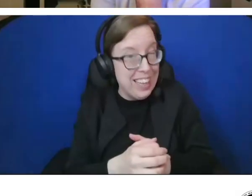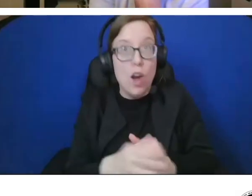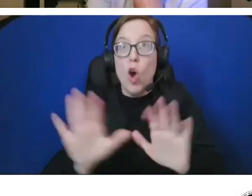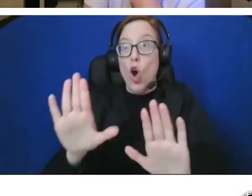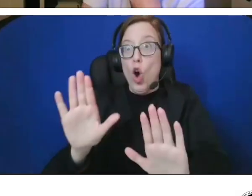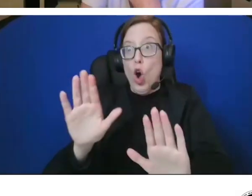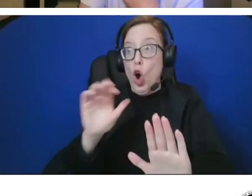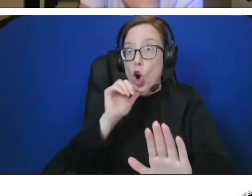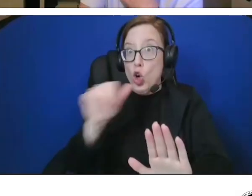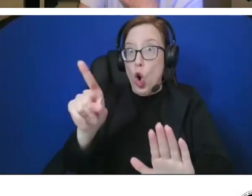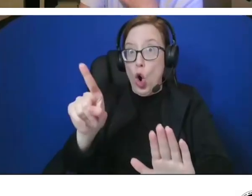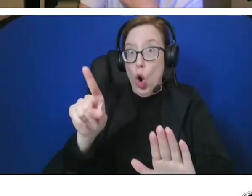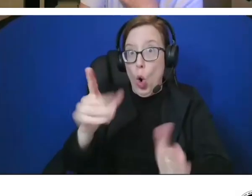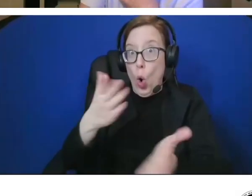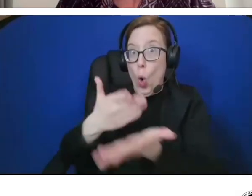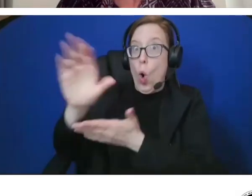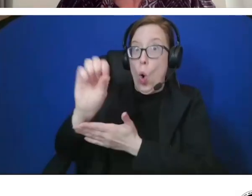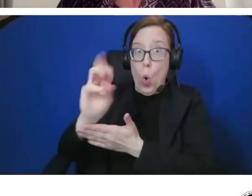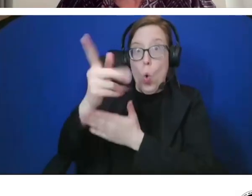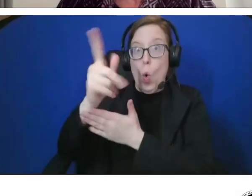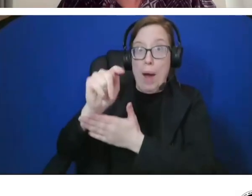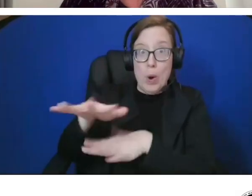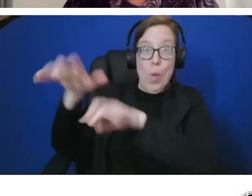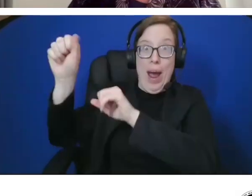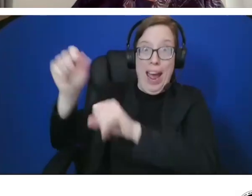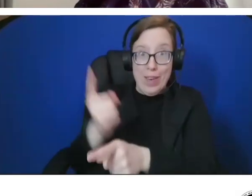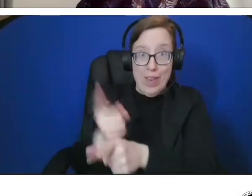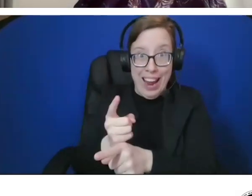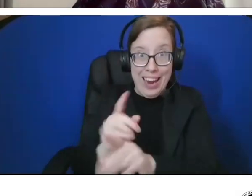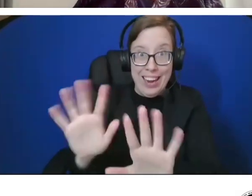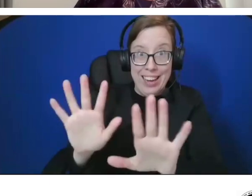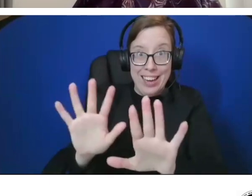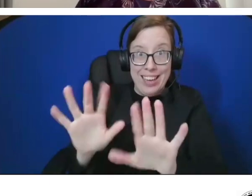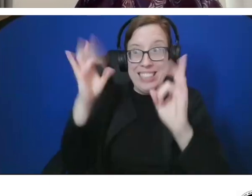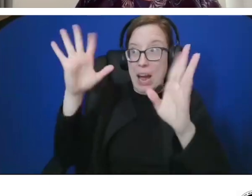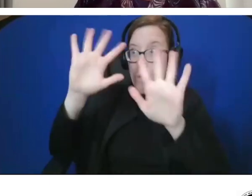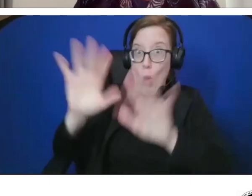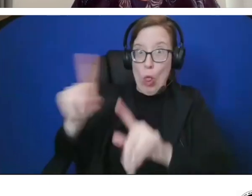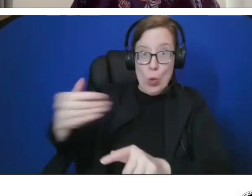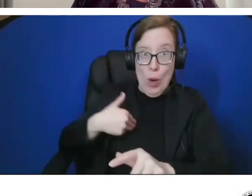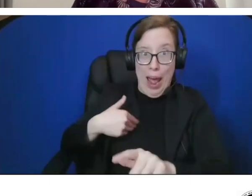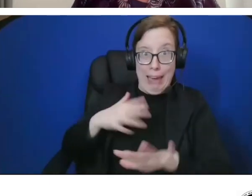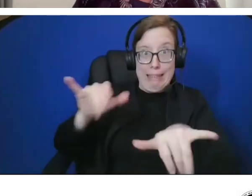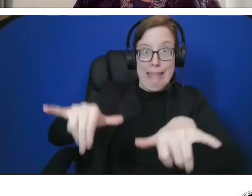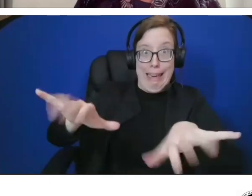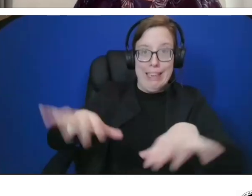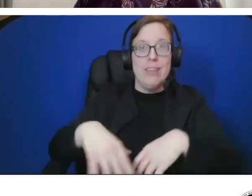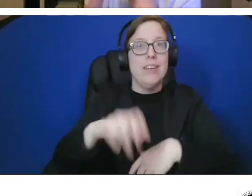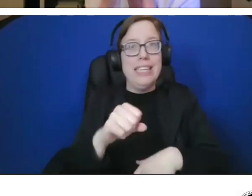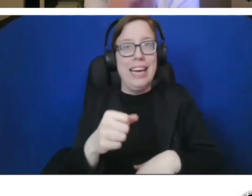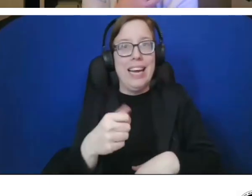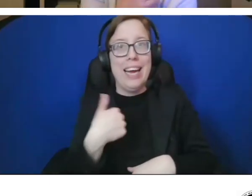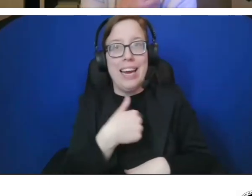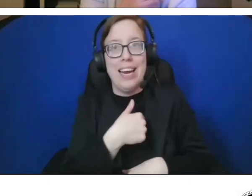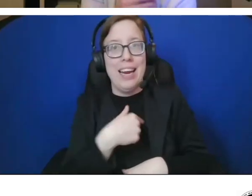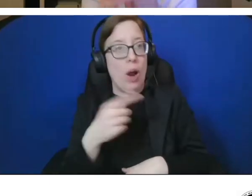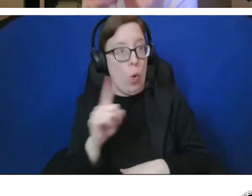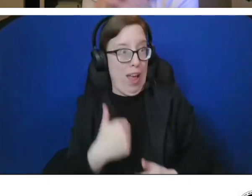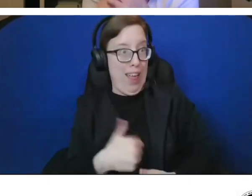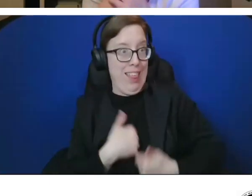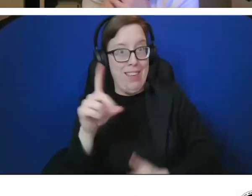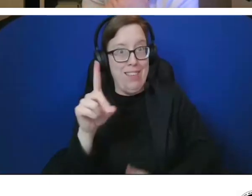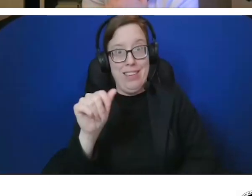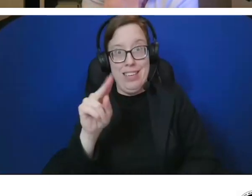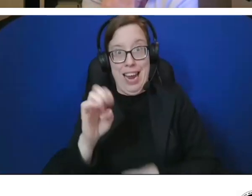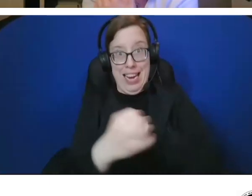now, now don't any of you get swept away, right? With these that's right. terrible weather you have. That's right. Yeah, we just actually